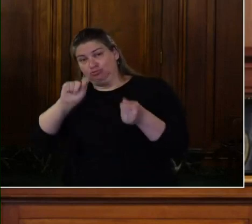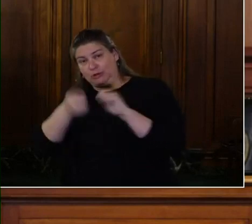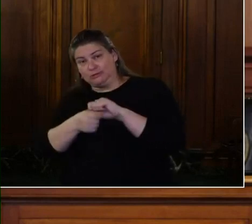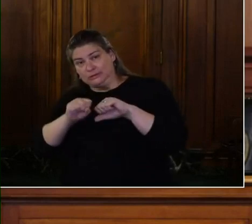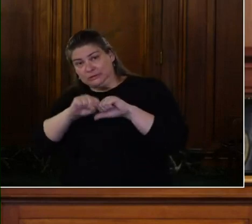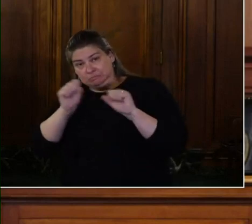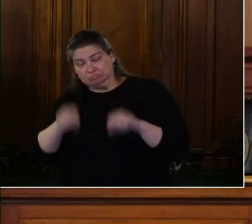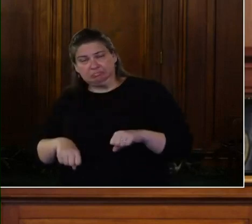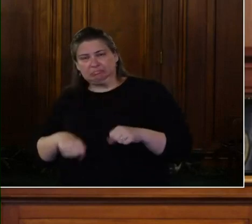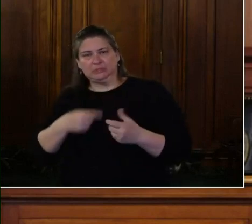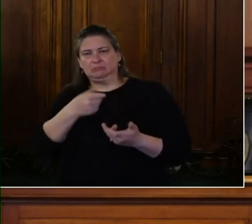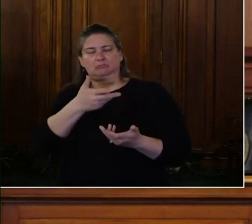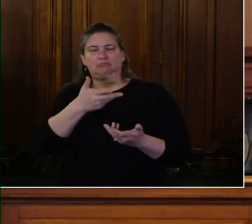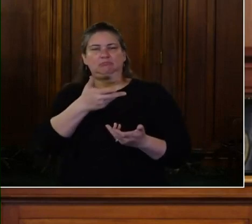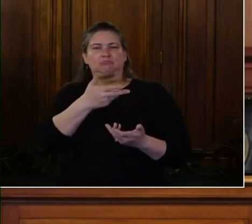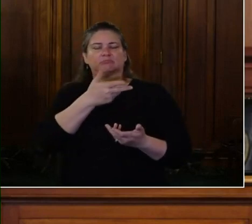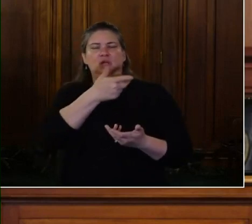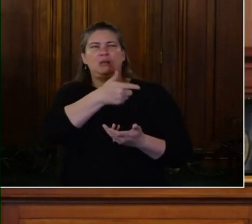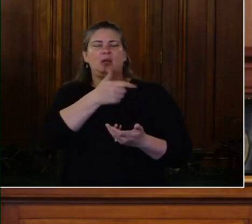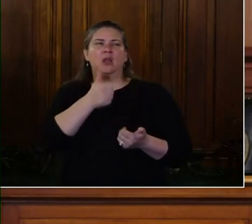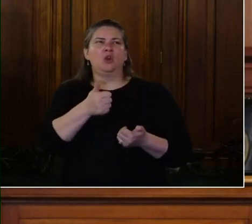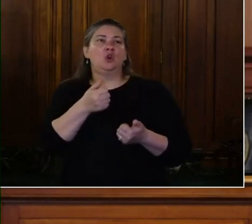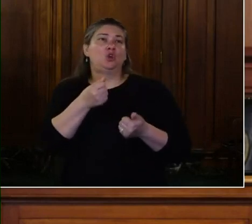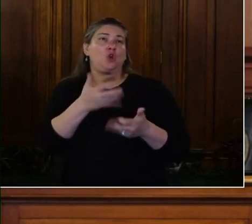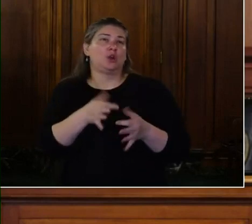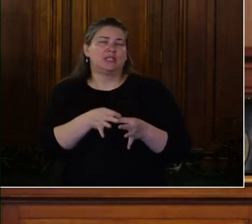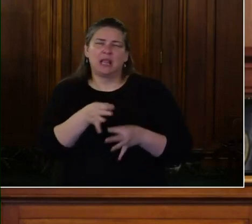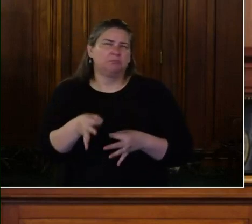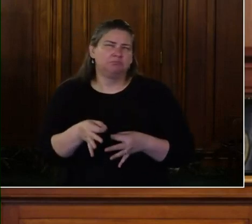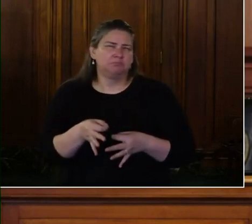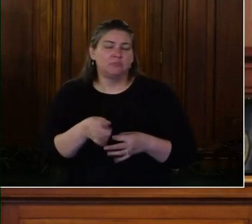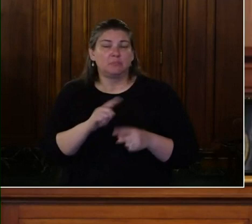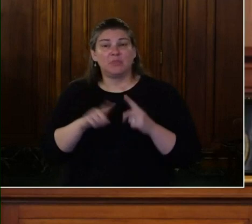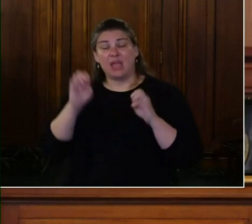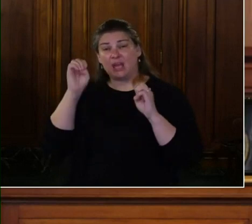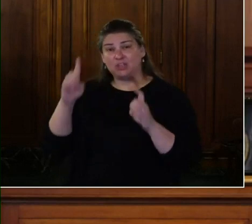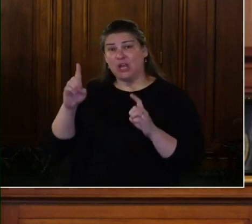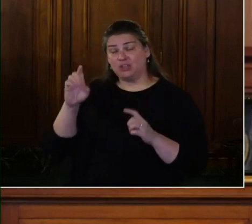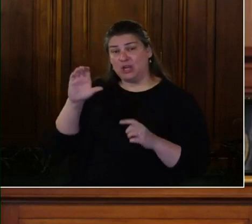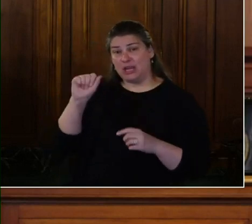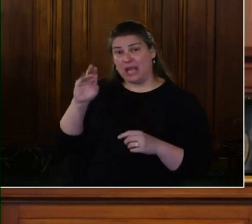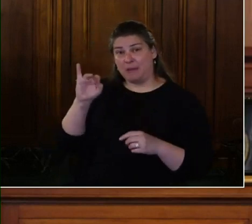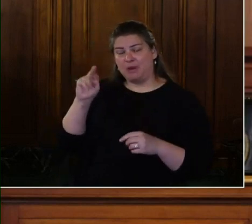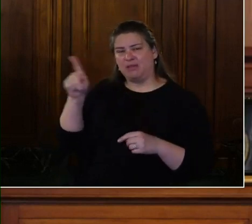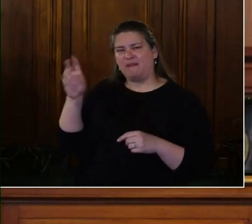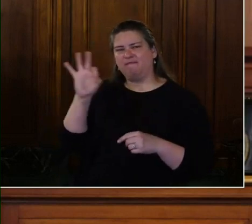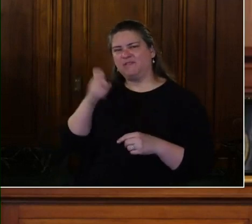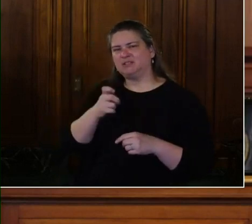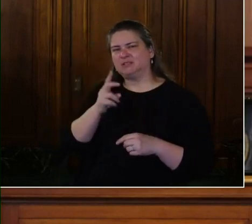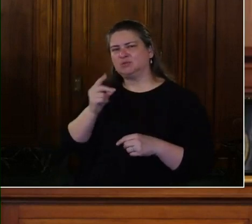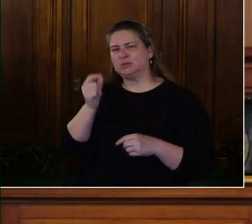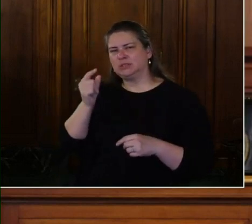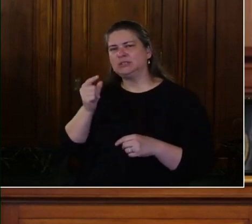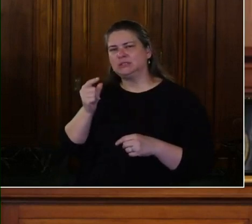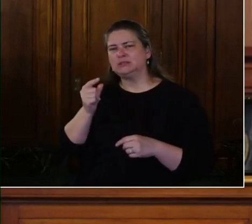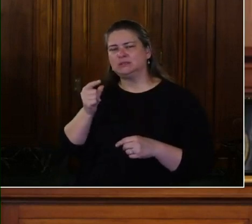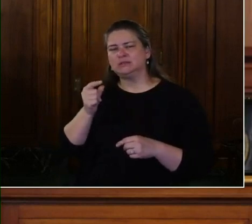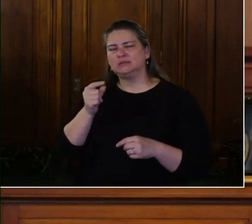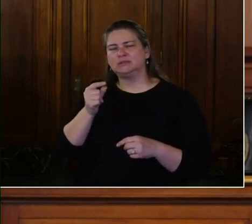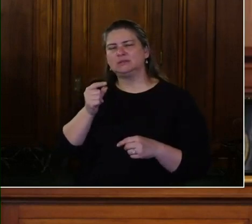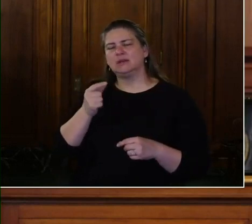system couldn't otherwise cause. And I will say that the Education Cabinet fixed it very quickly. I have